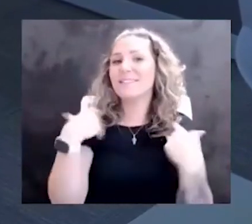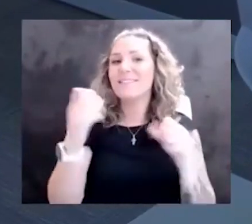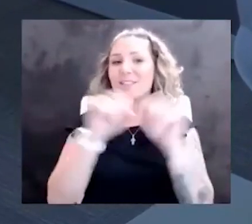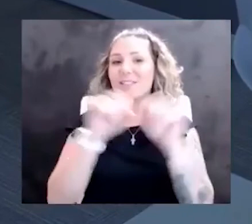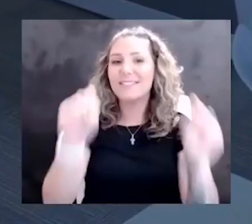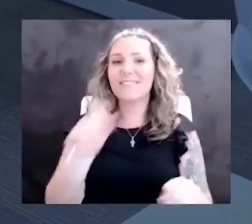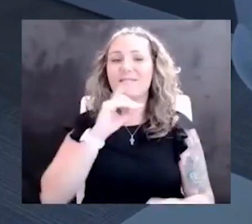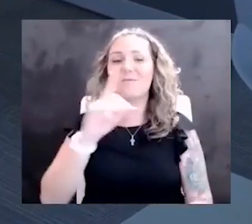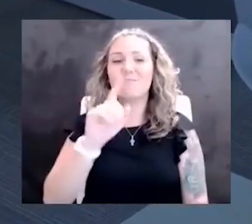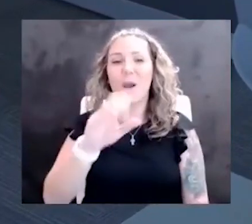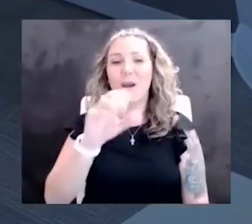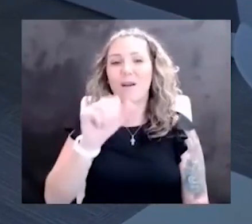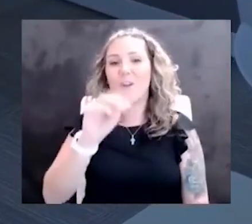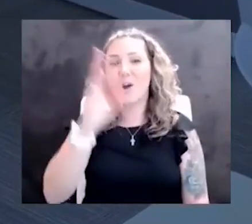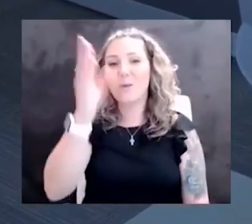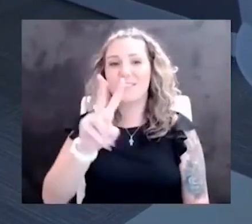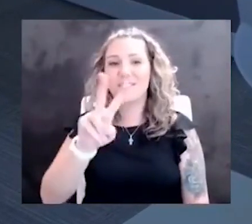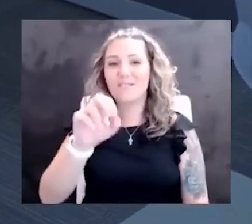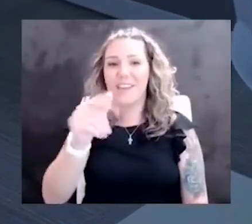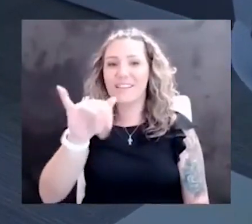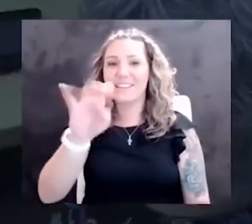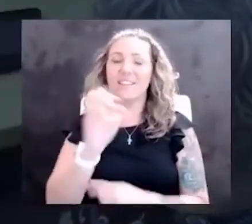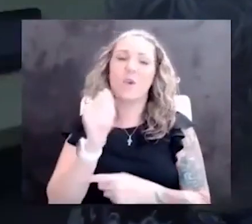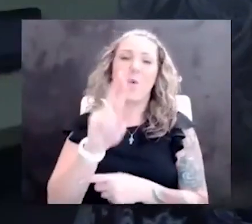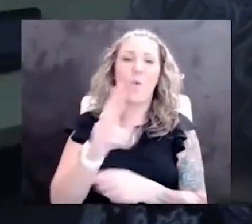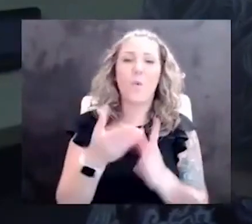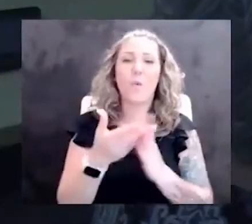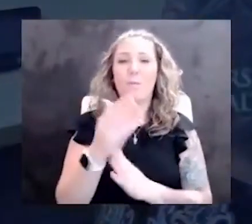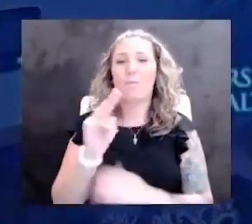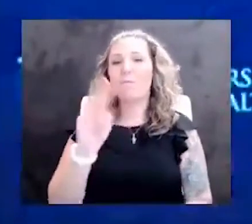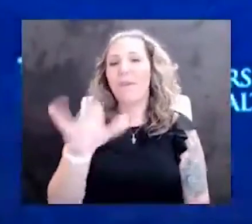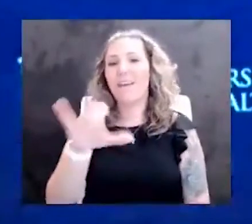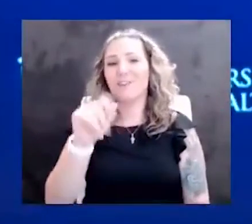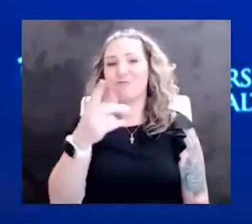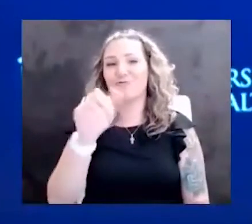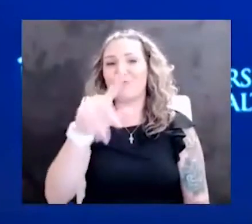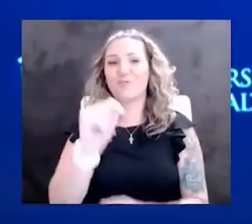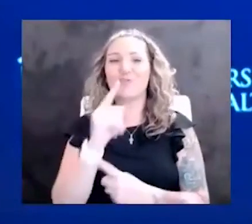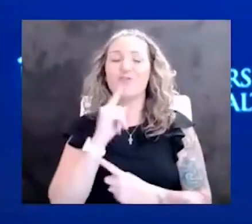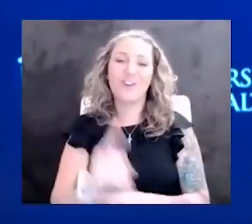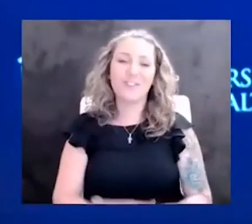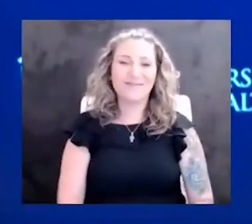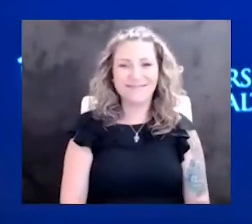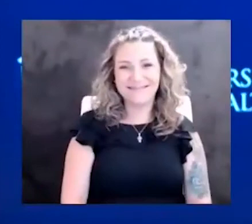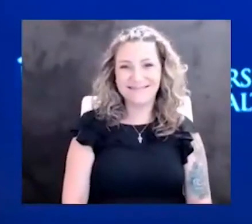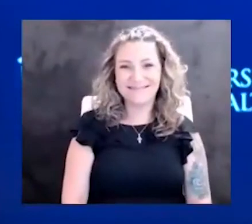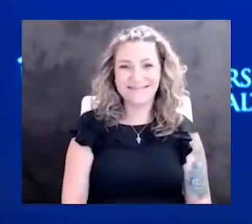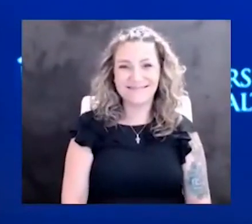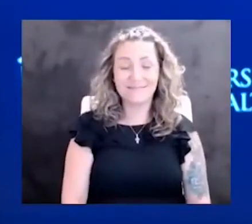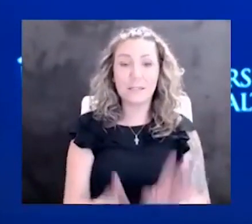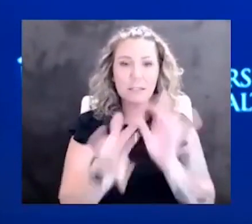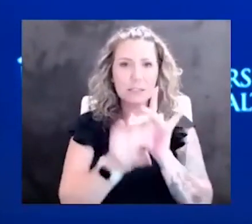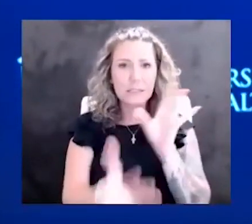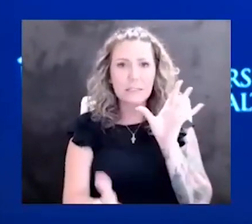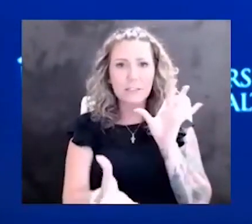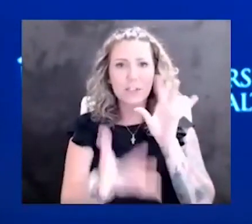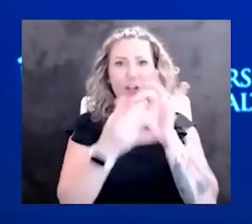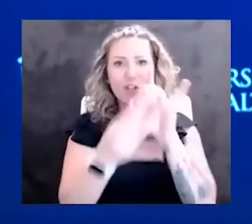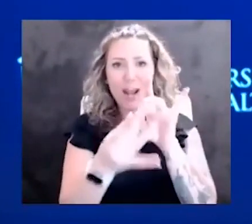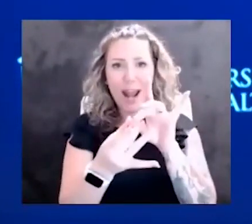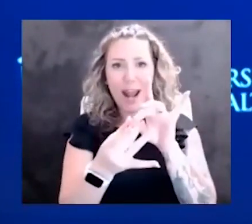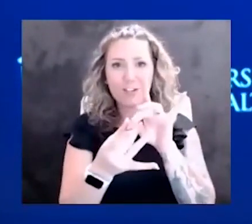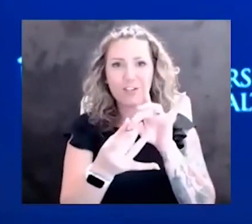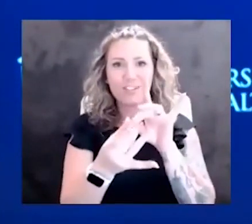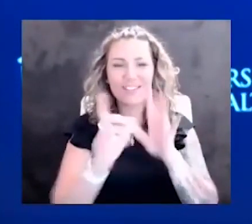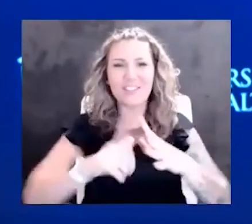kansashealthsystem.com/vaccine or schedule through MyChart. This is the way out of the pandemic, folks. The other day we said disconnection, connection. And yes, that's the theme of Star Trek Season